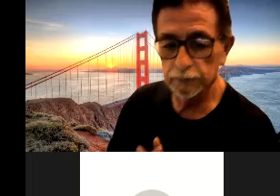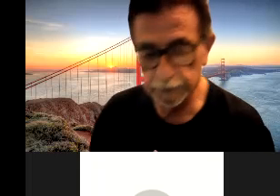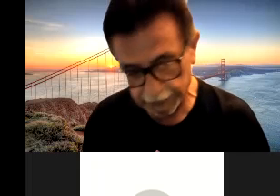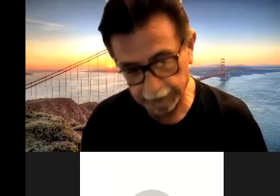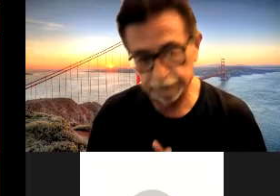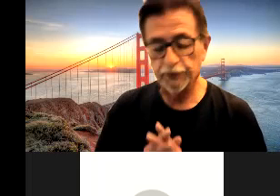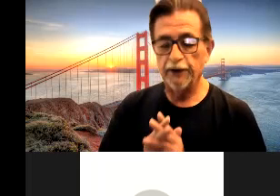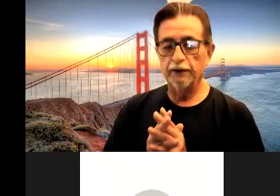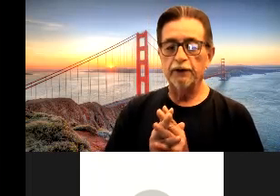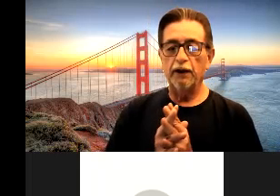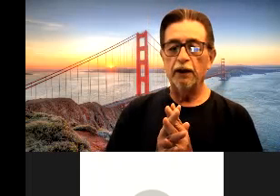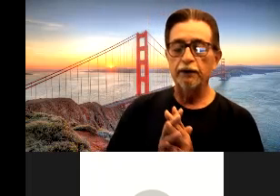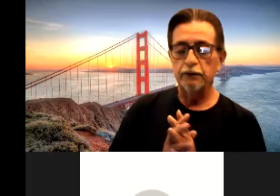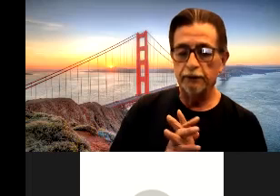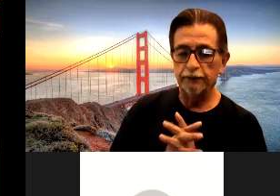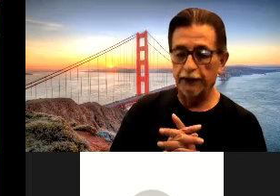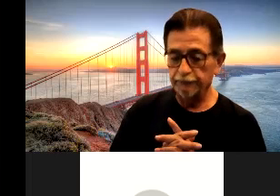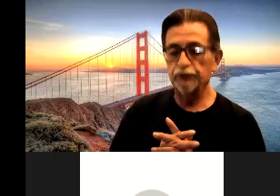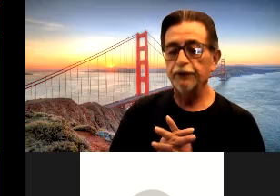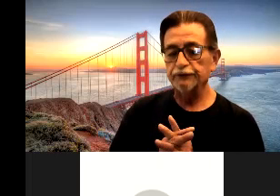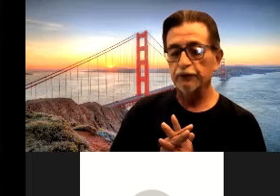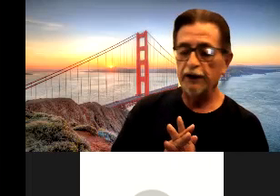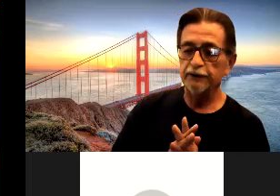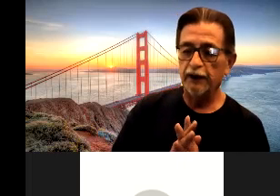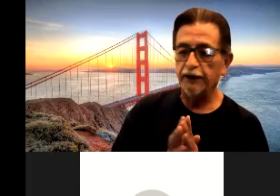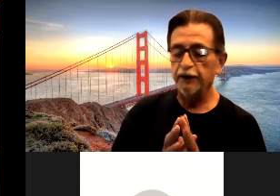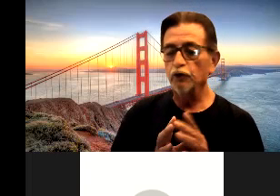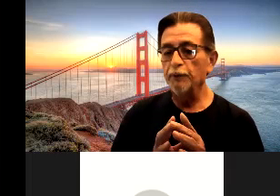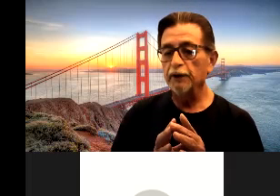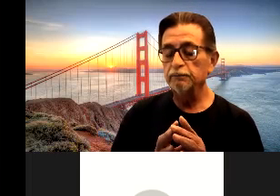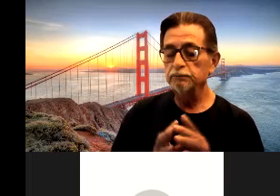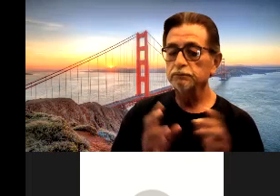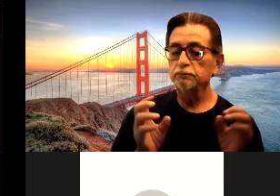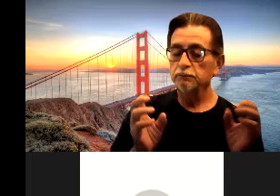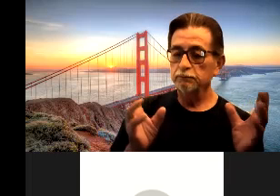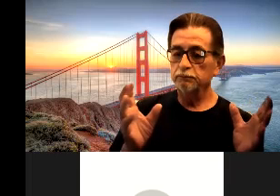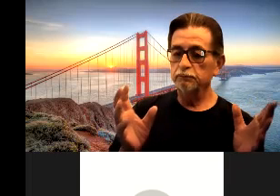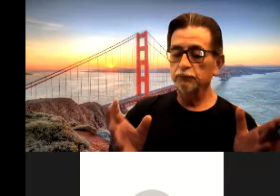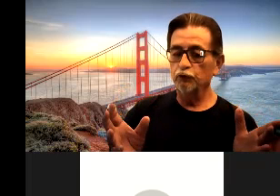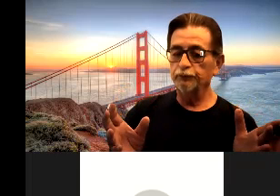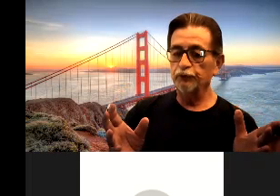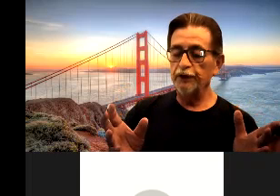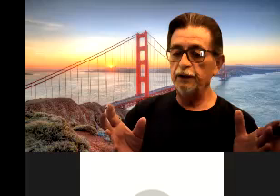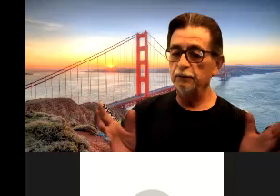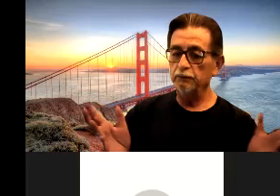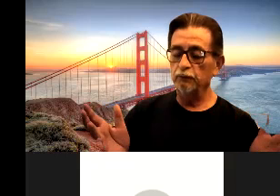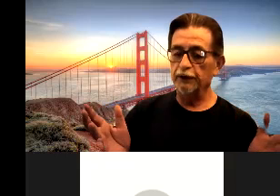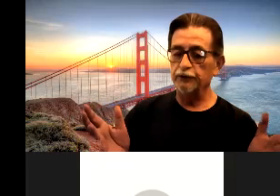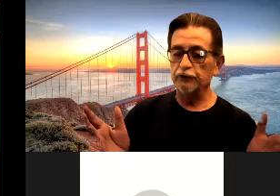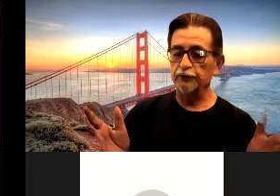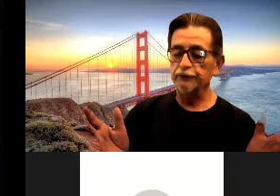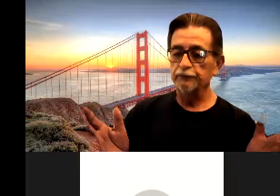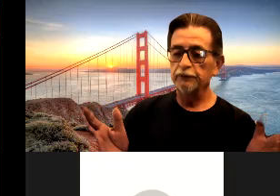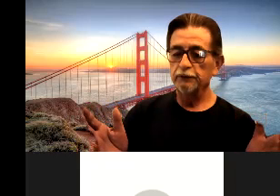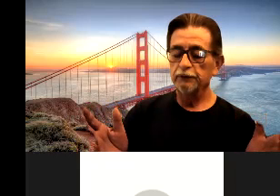-3. -3 and -3. That's correct. And in aluminum, group 3, what